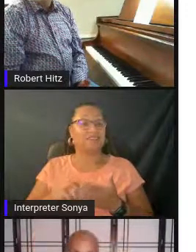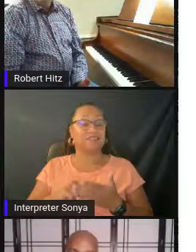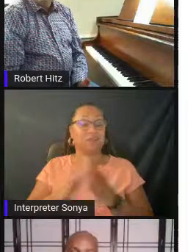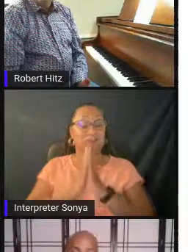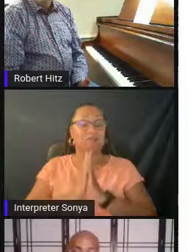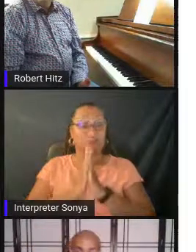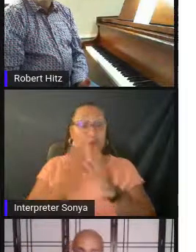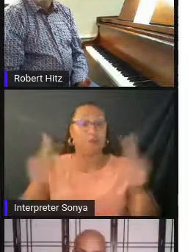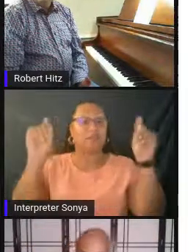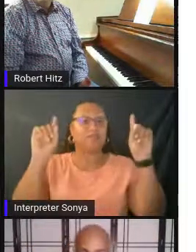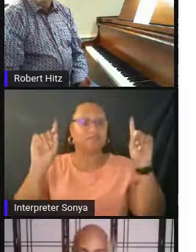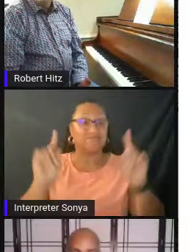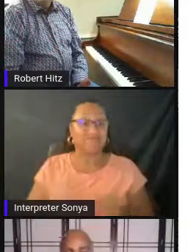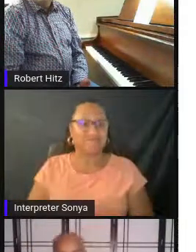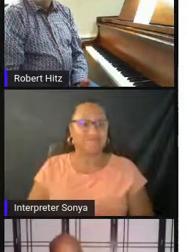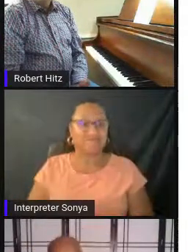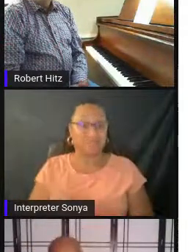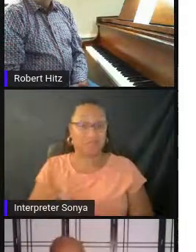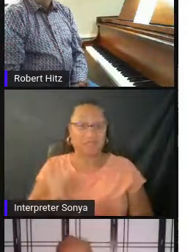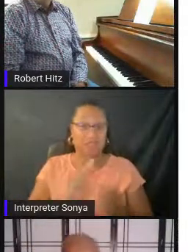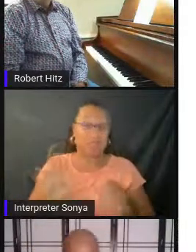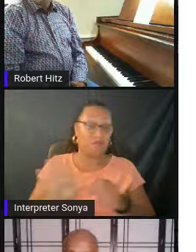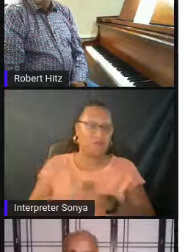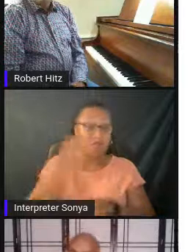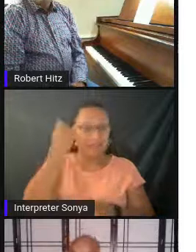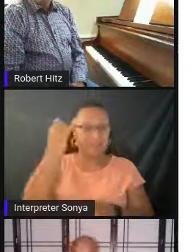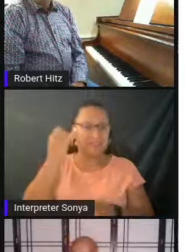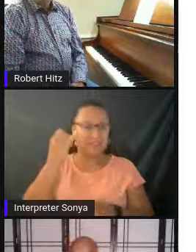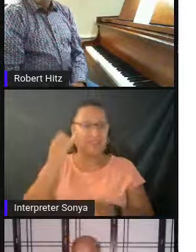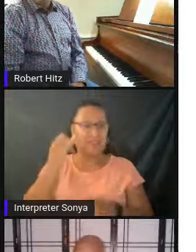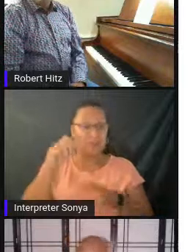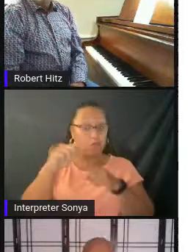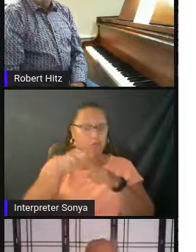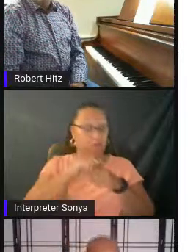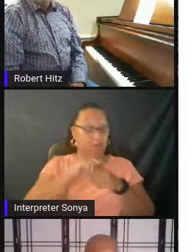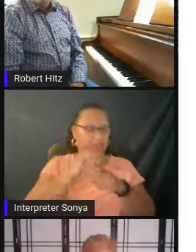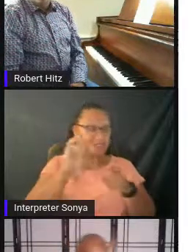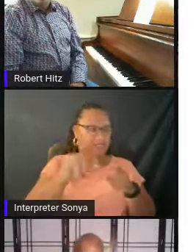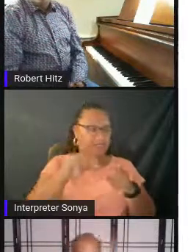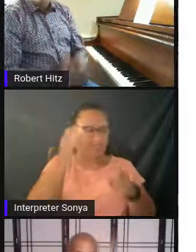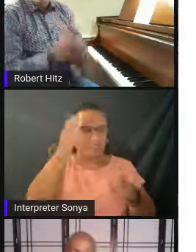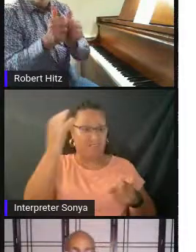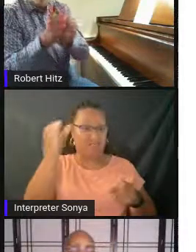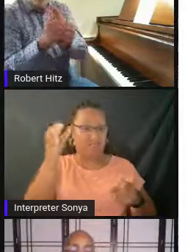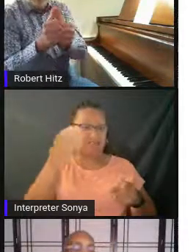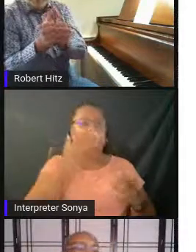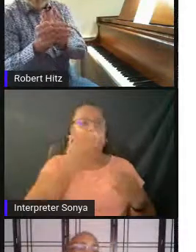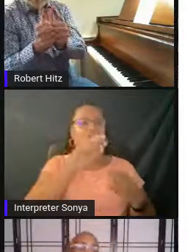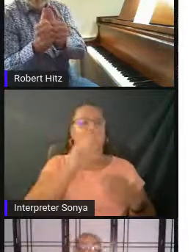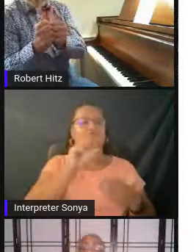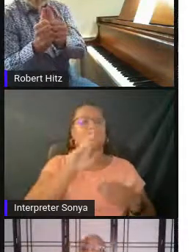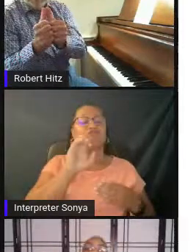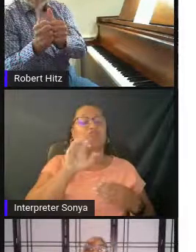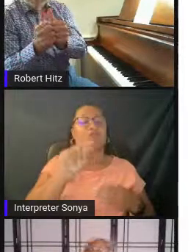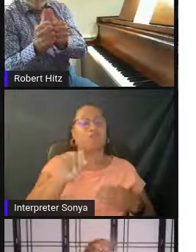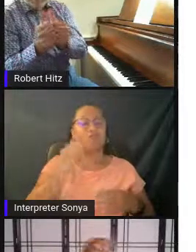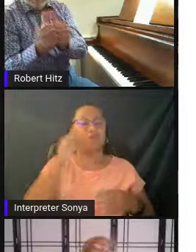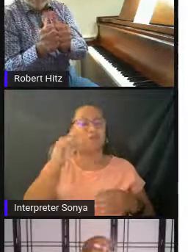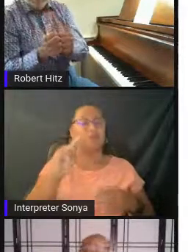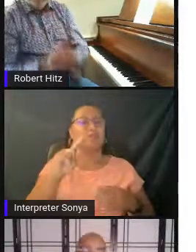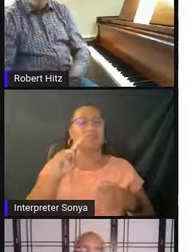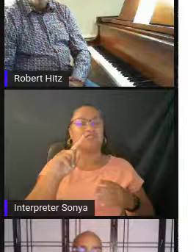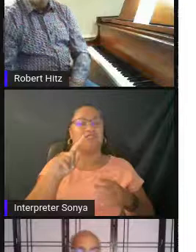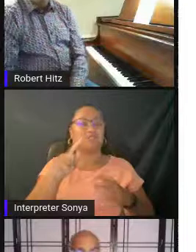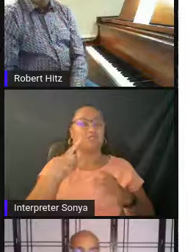works. So this whole idea of, putting it into practice. Thank you, Robert, for being that divine and